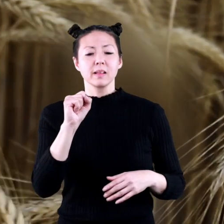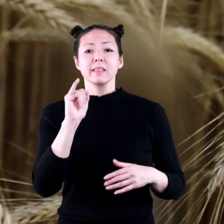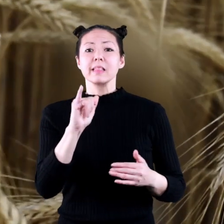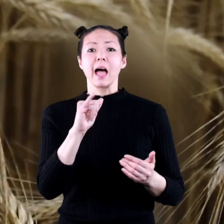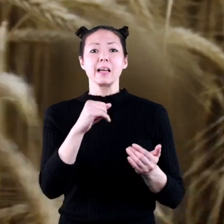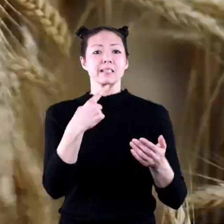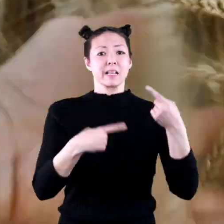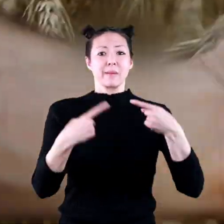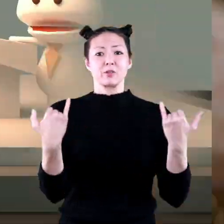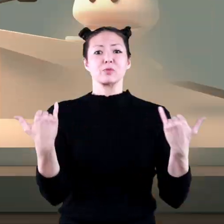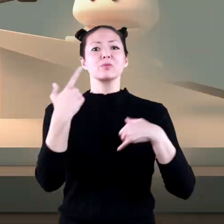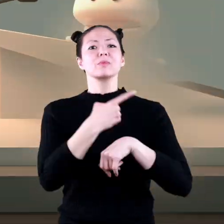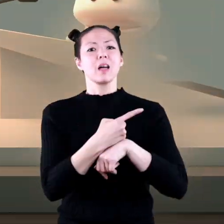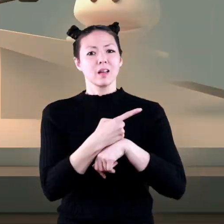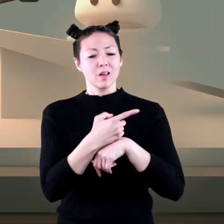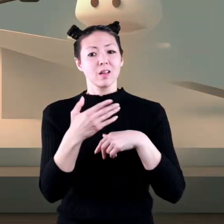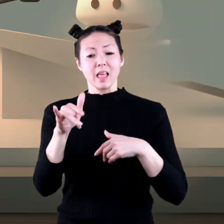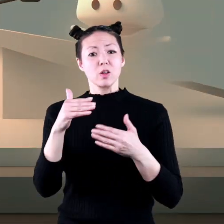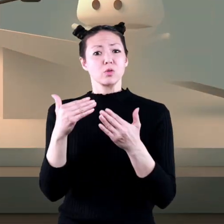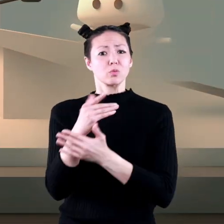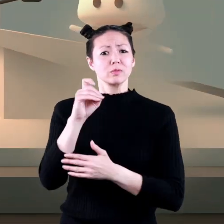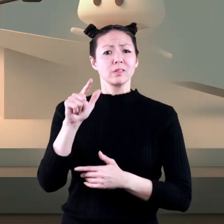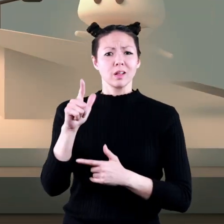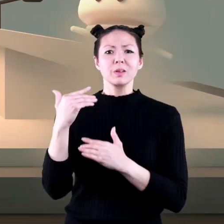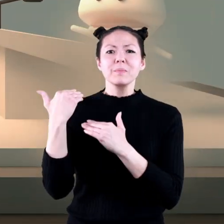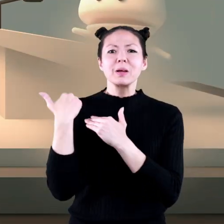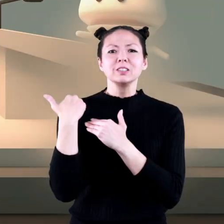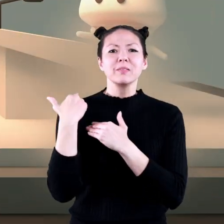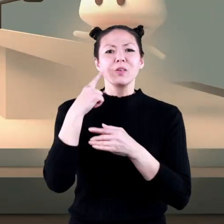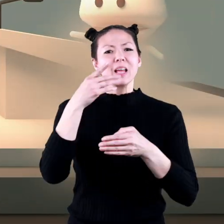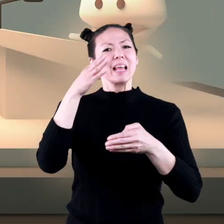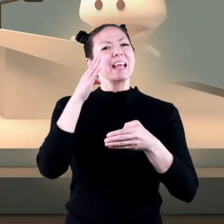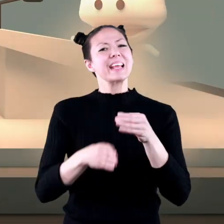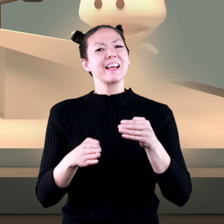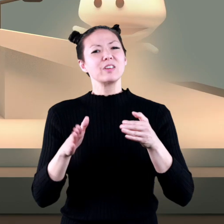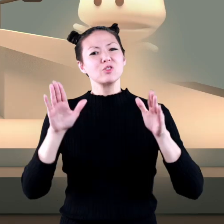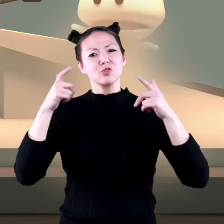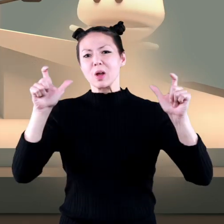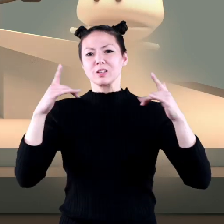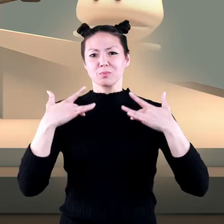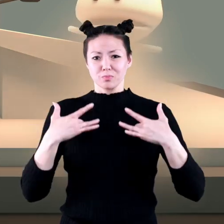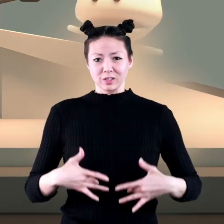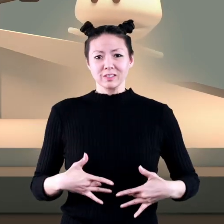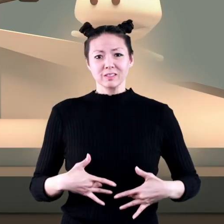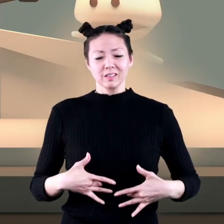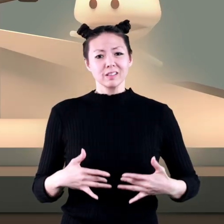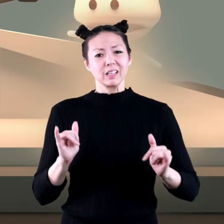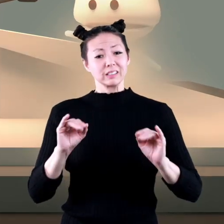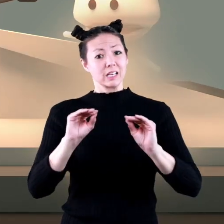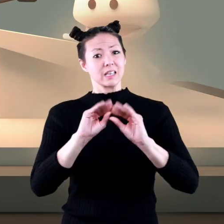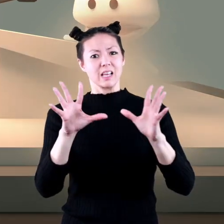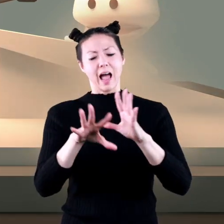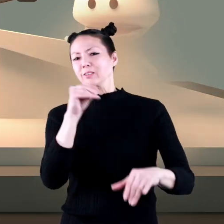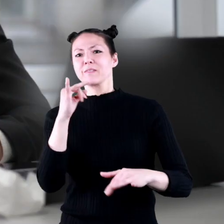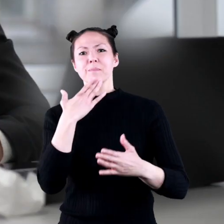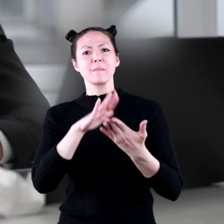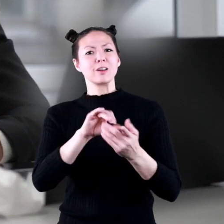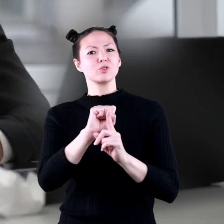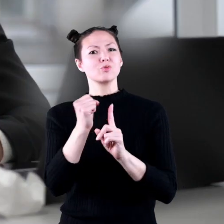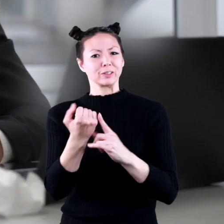crops. There's still a debate today about whether the New Deal was responsible for ending the Great